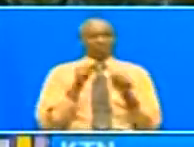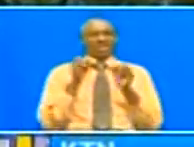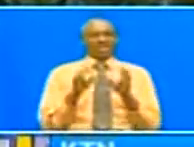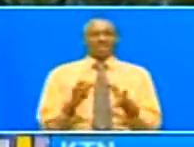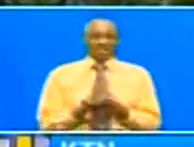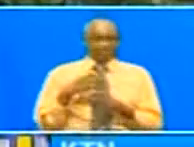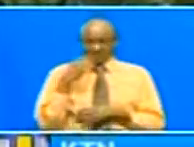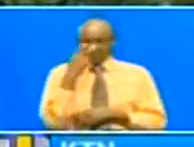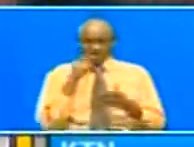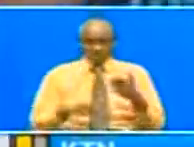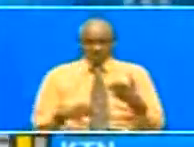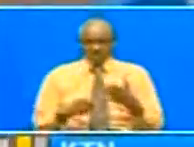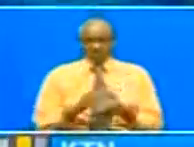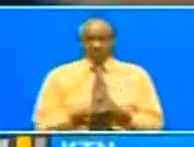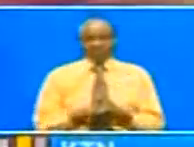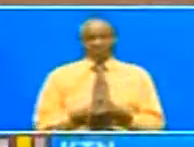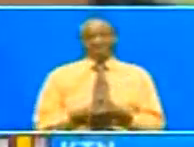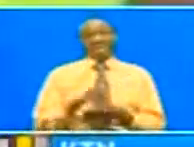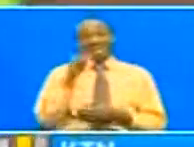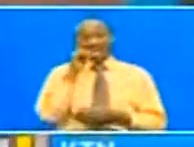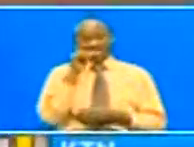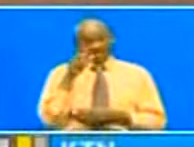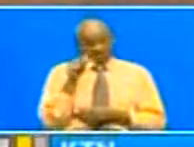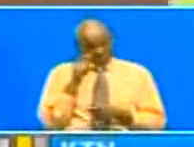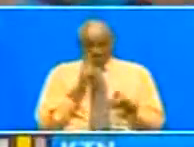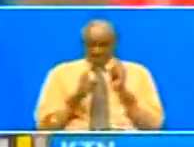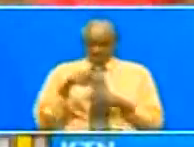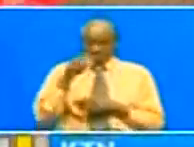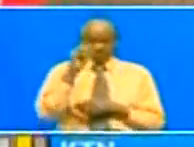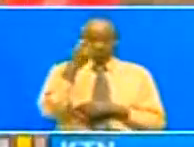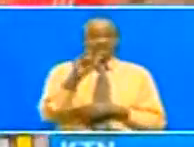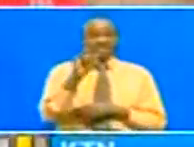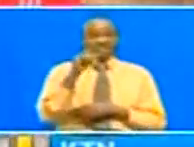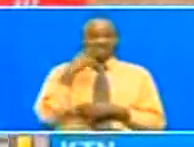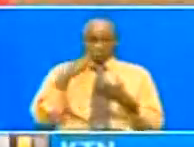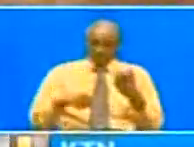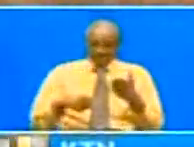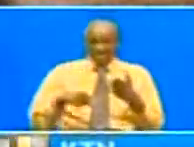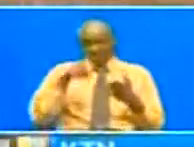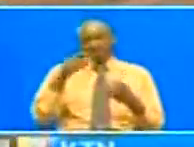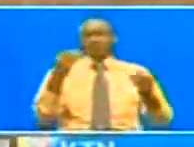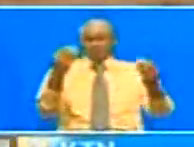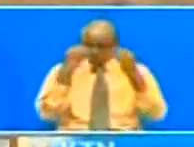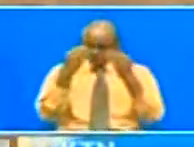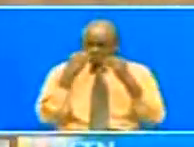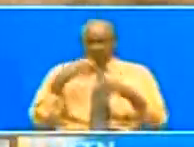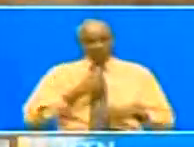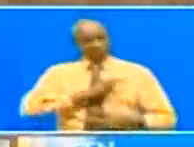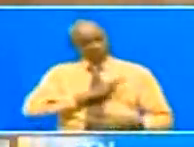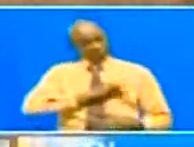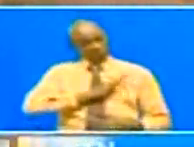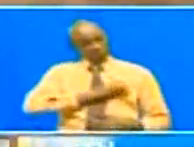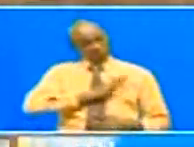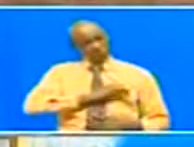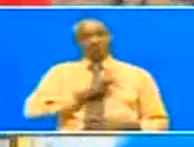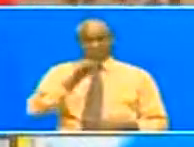was expecting, but today I feel. London Marathon is special to Mutai in more than one way. It's the course that taught him resilience, the very crucial recipe